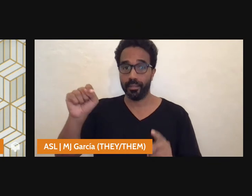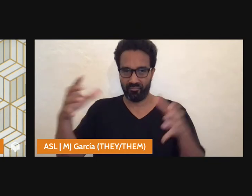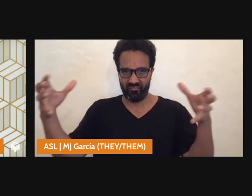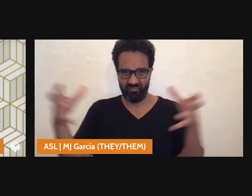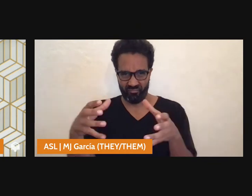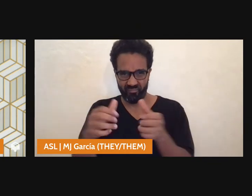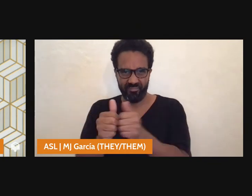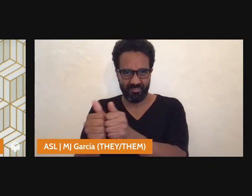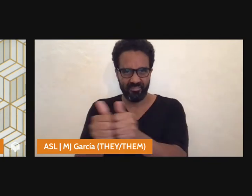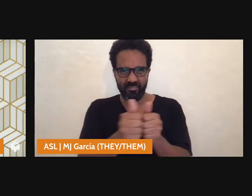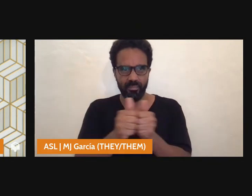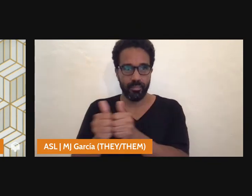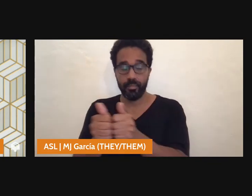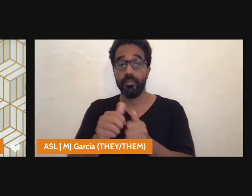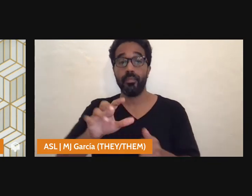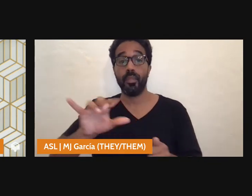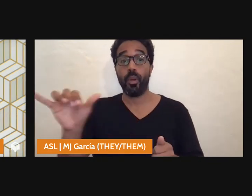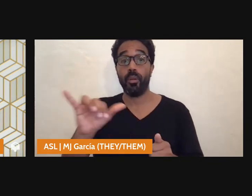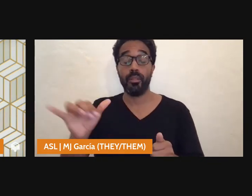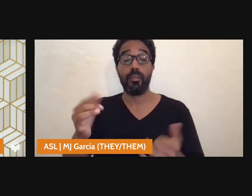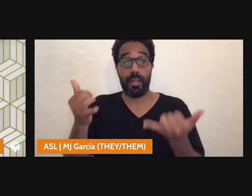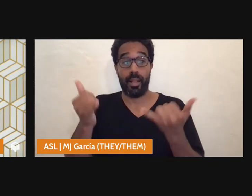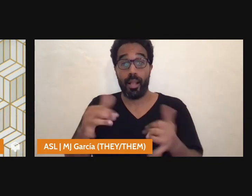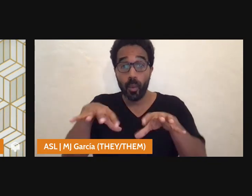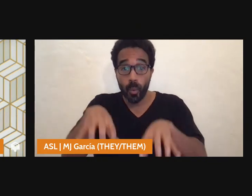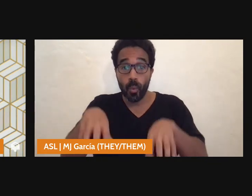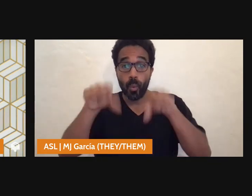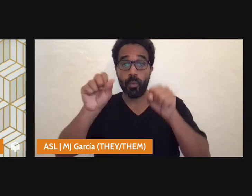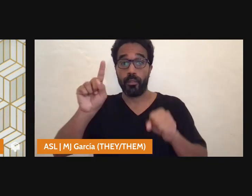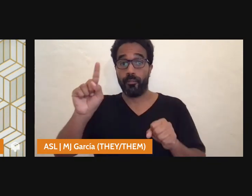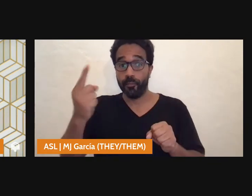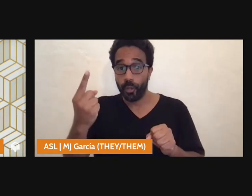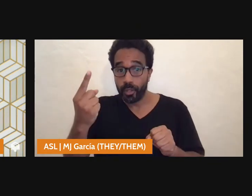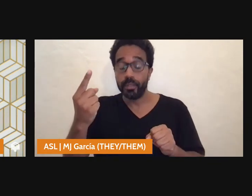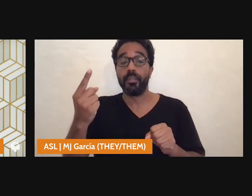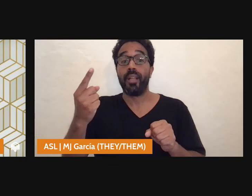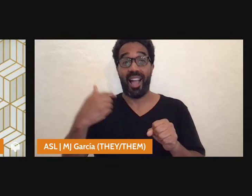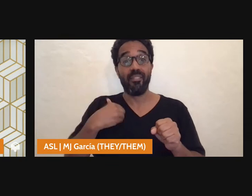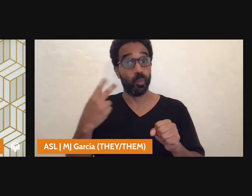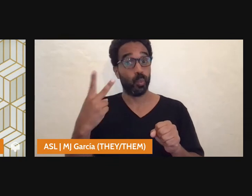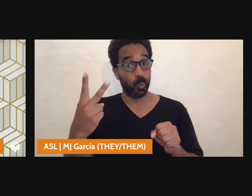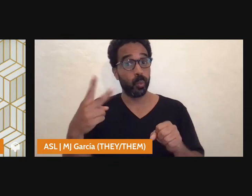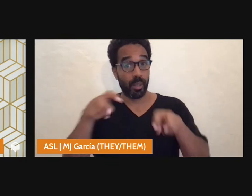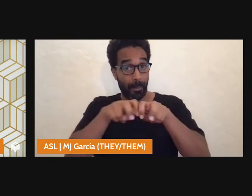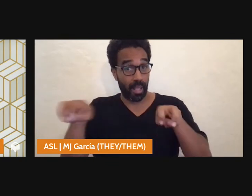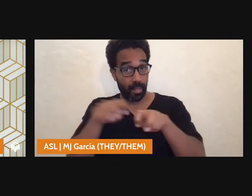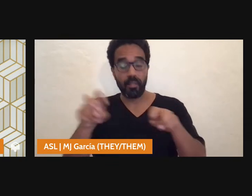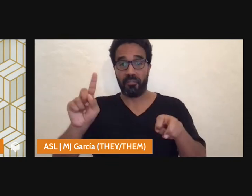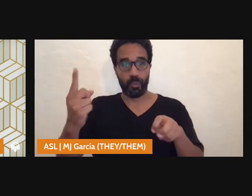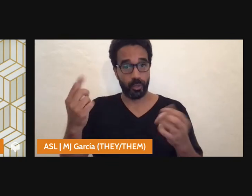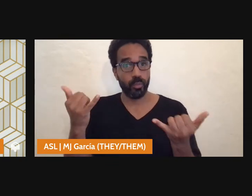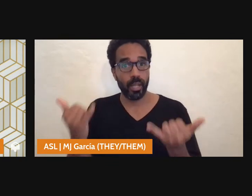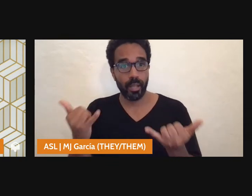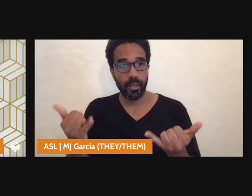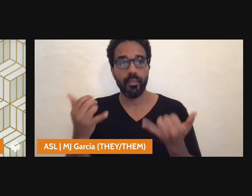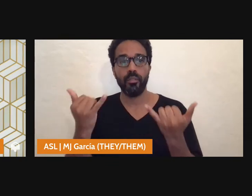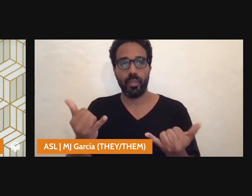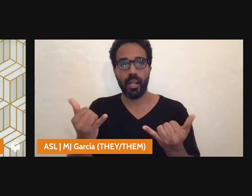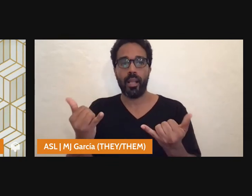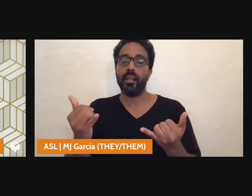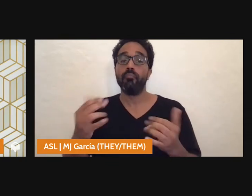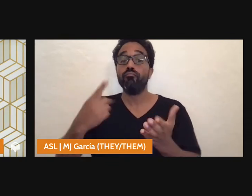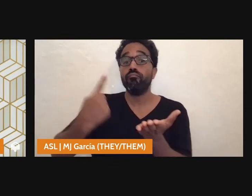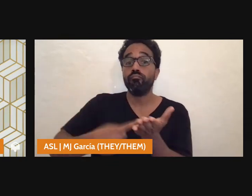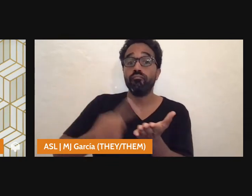hold the first of two panels in a series of virtual conversations. Today's conversation is about the fierce urgency of